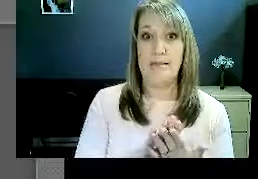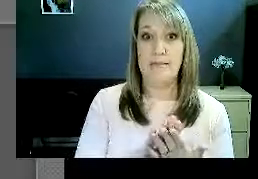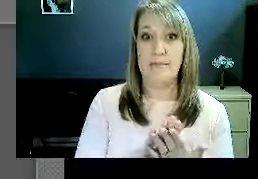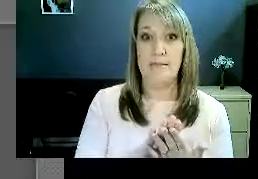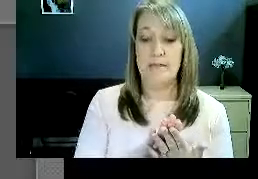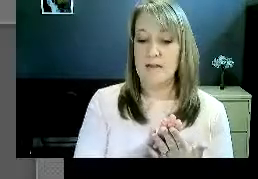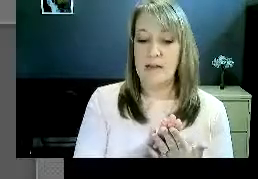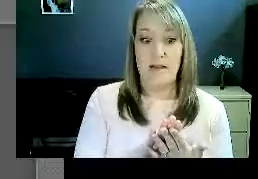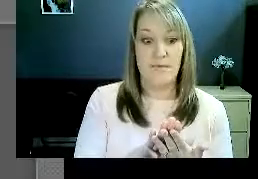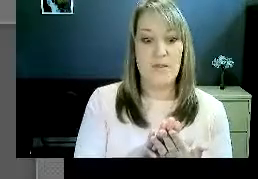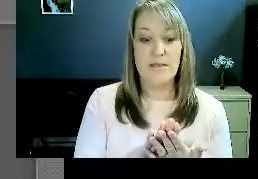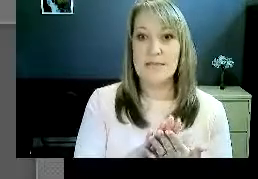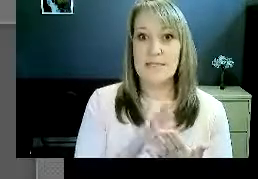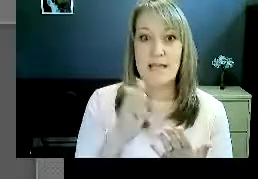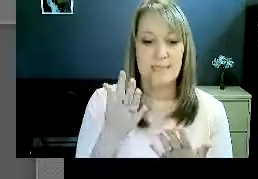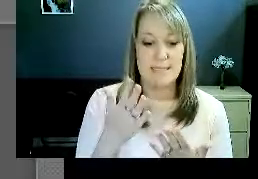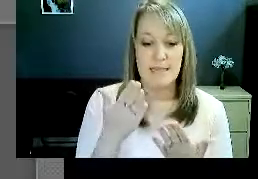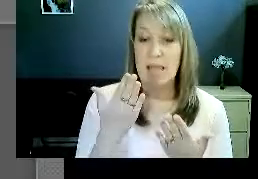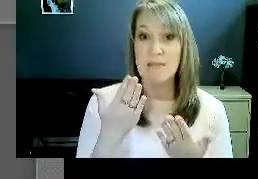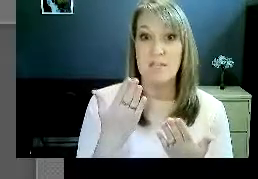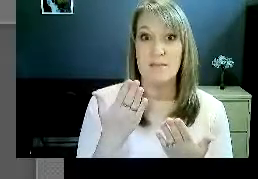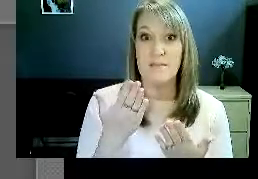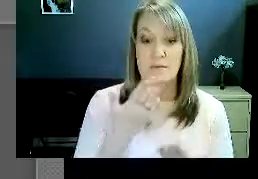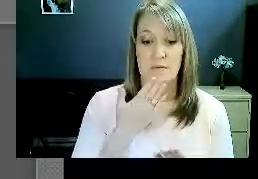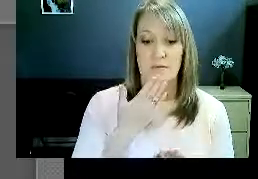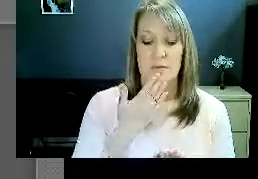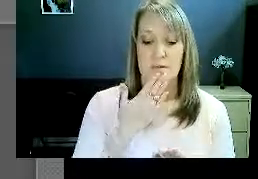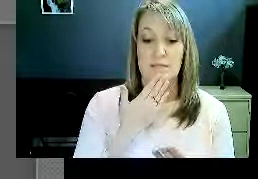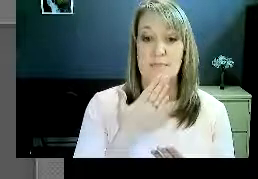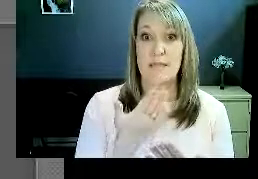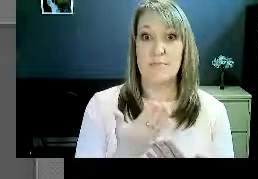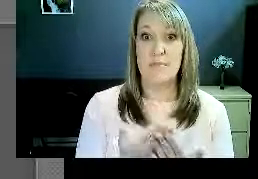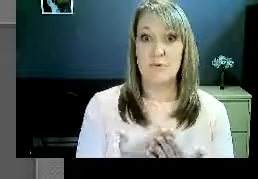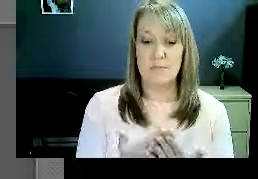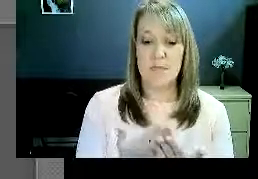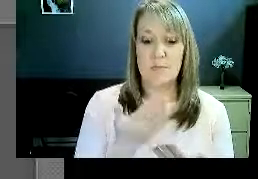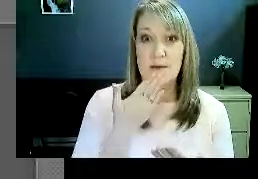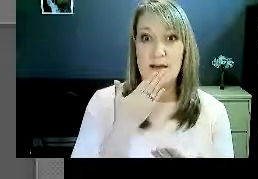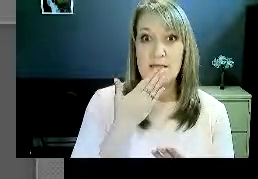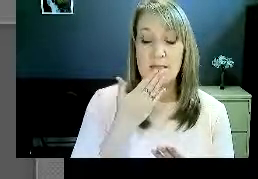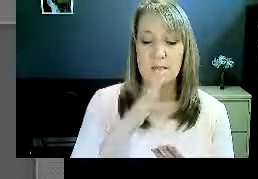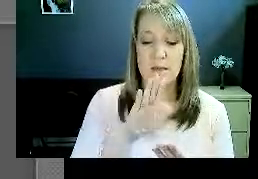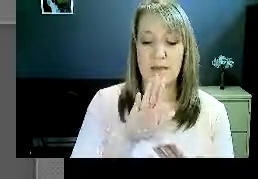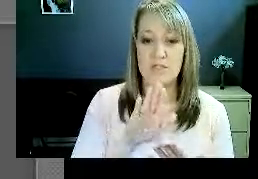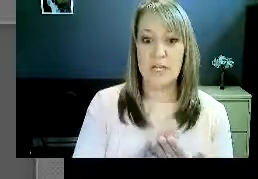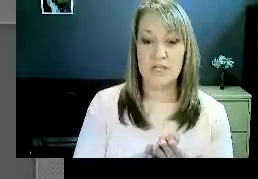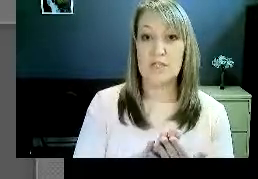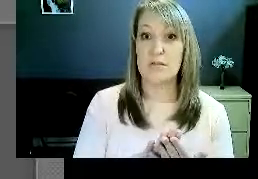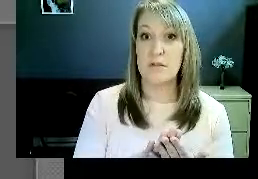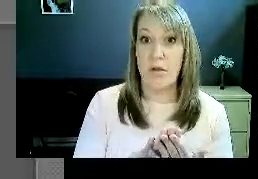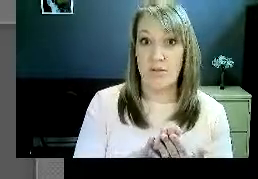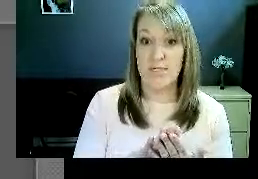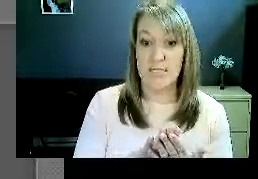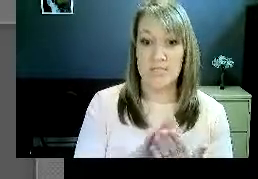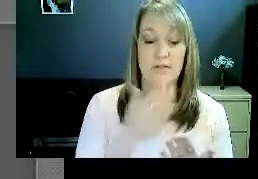bad. Everything is the same. It's the same hand shape. It's the same movement, but I've changed